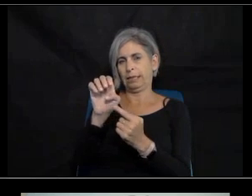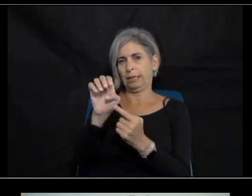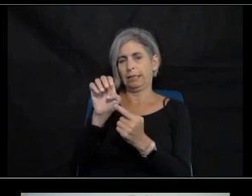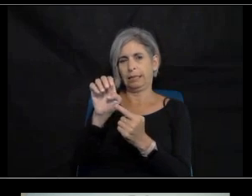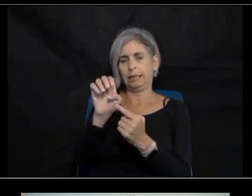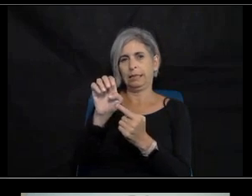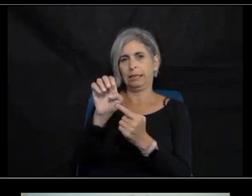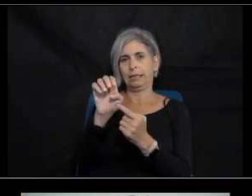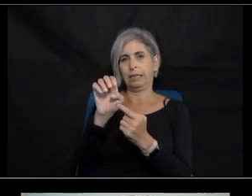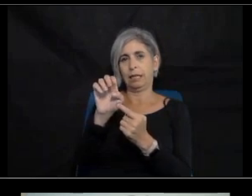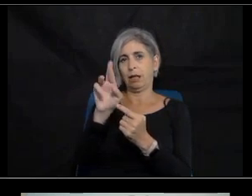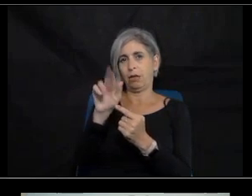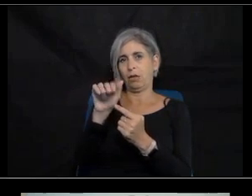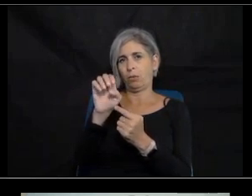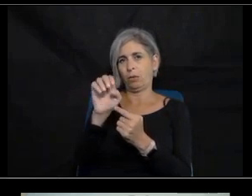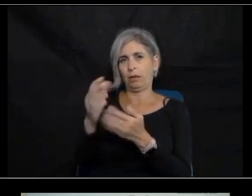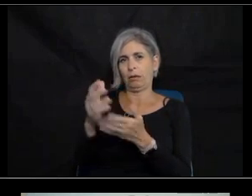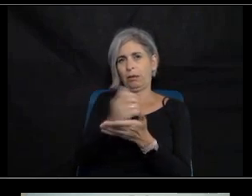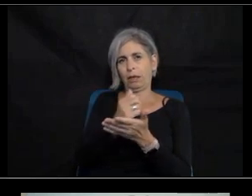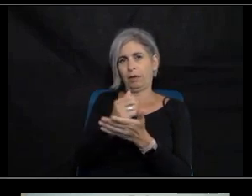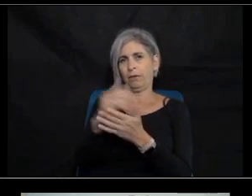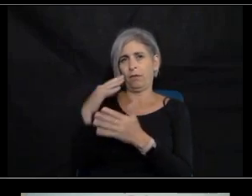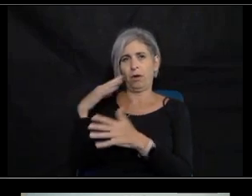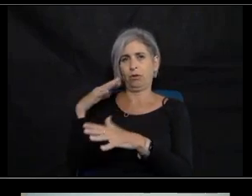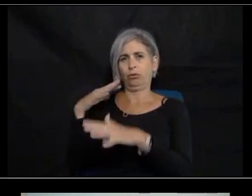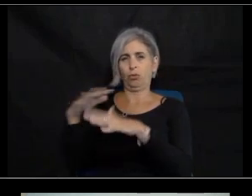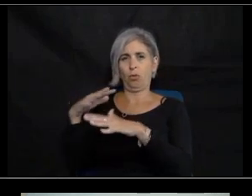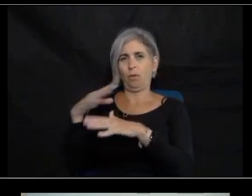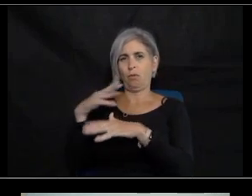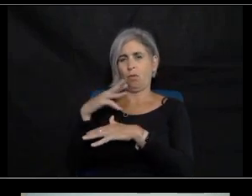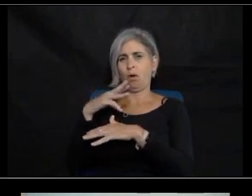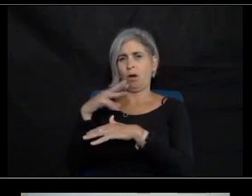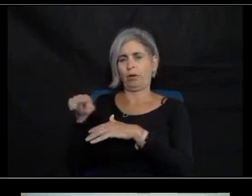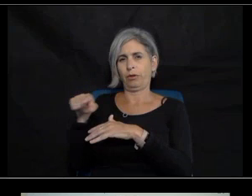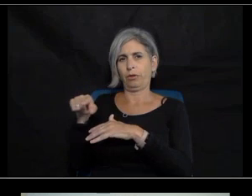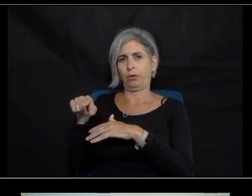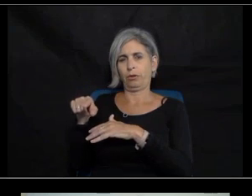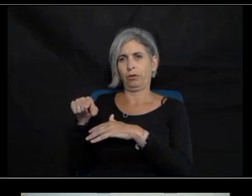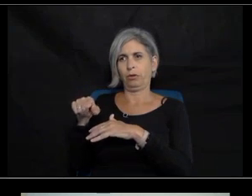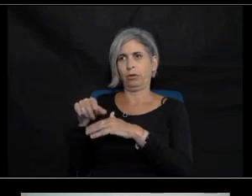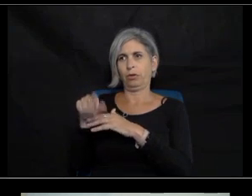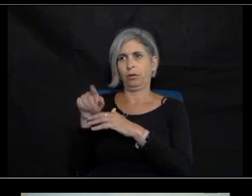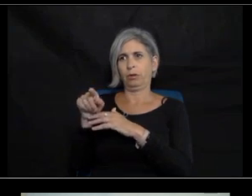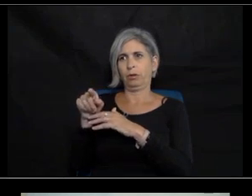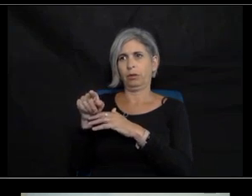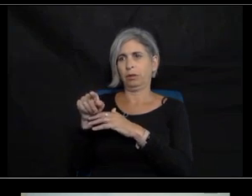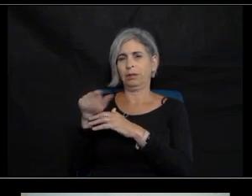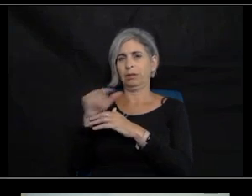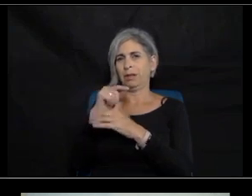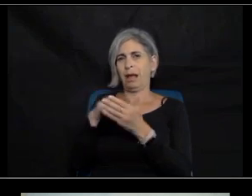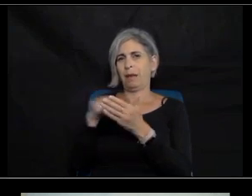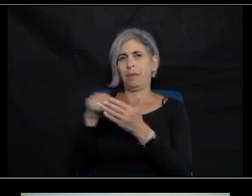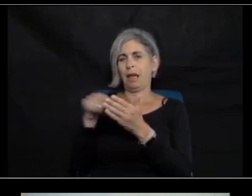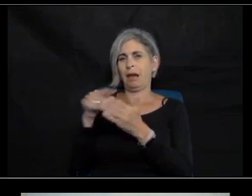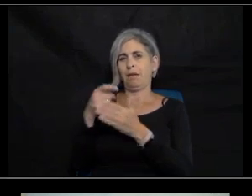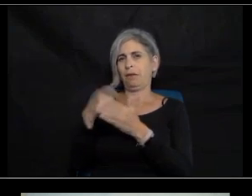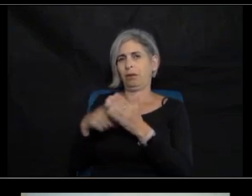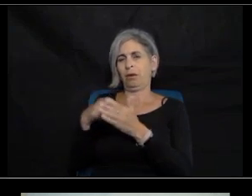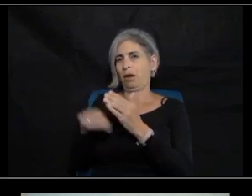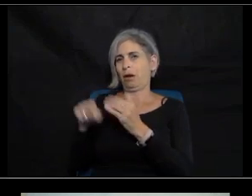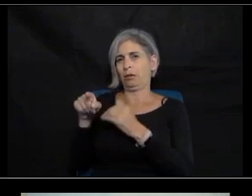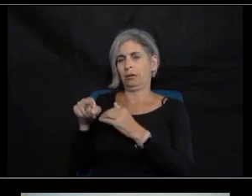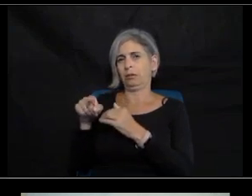The rate we're collecting for stormwater and the rate we're collecting for reclaimed doesn't really pay for the cost of reclaimed.